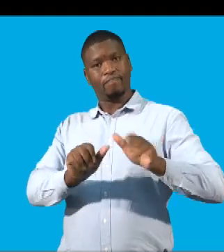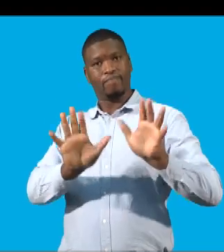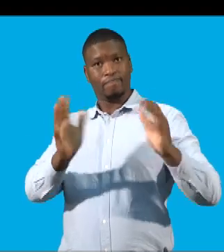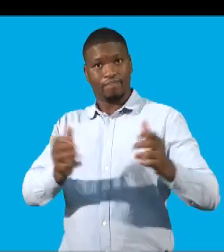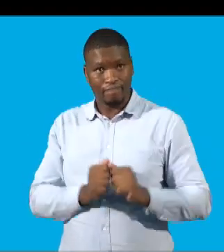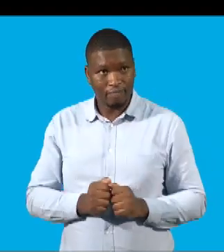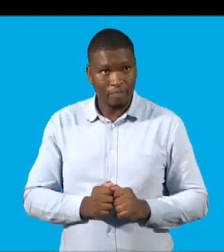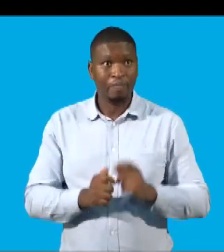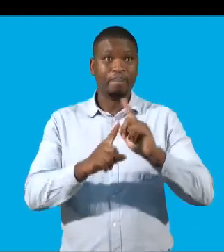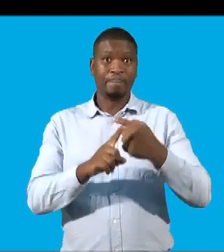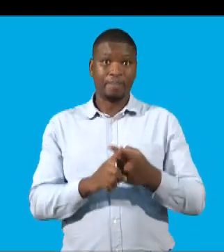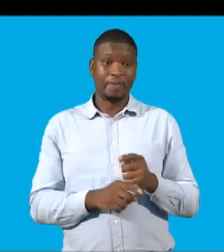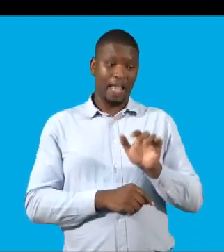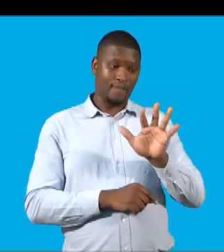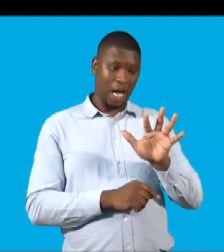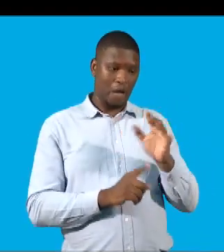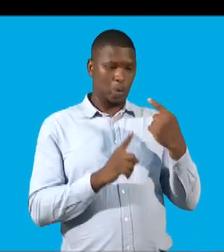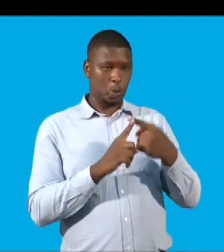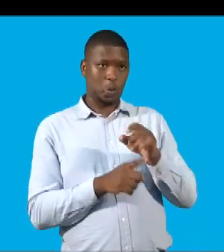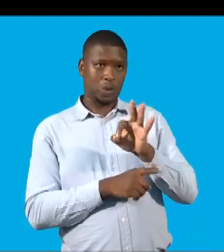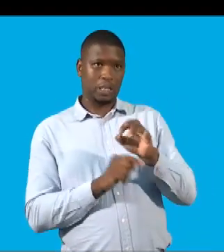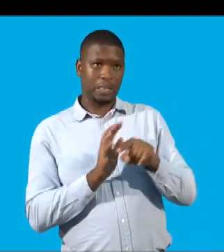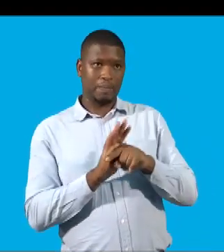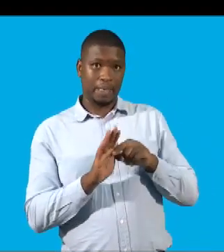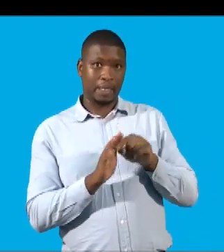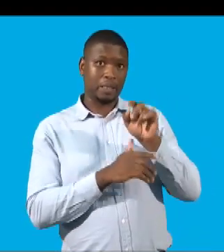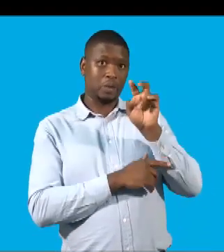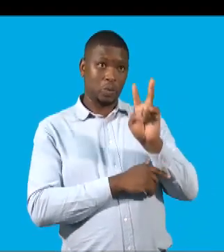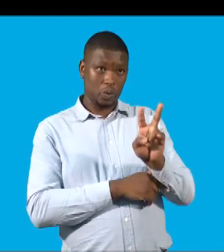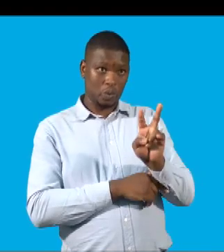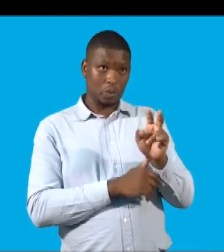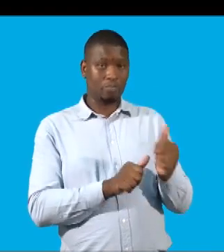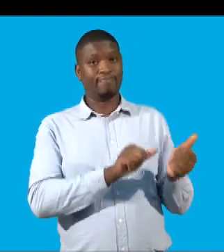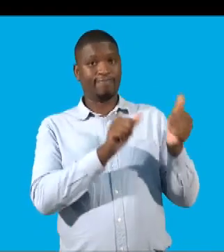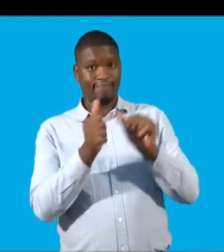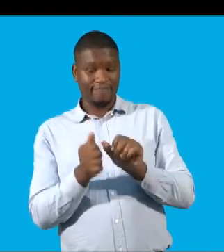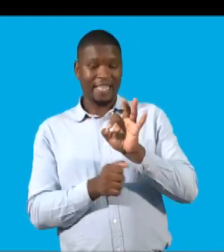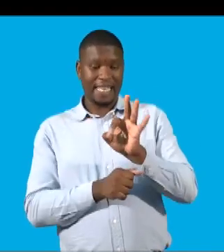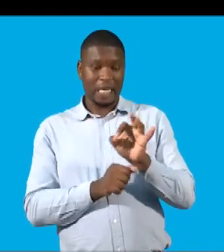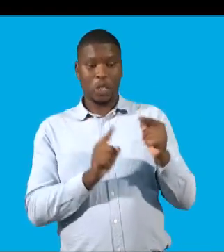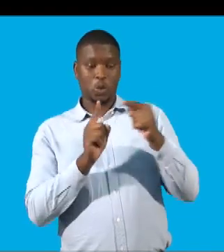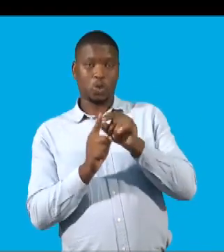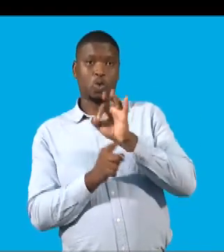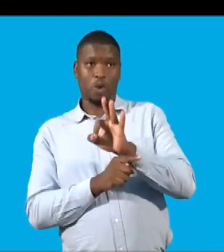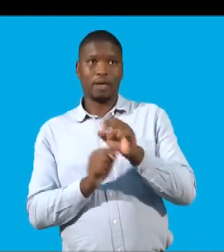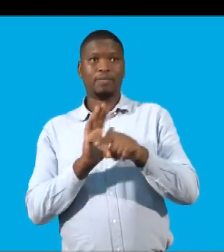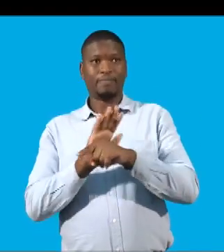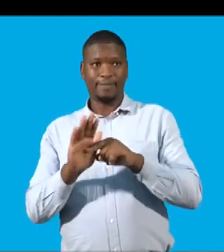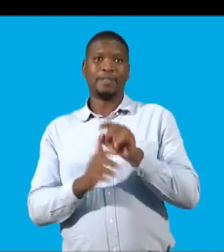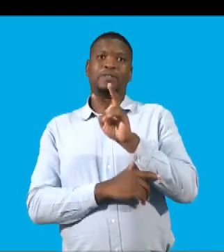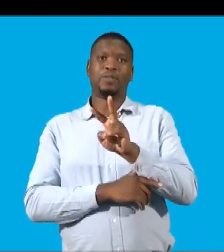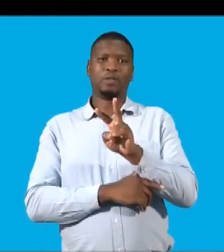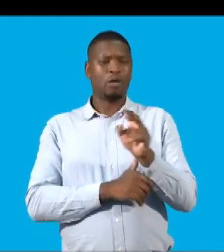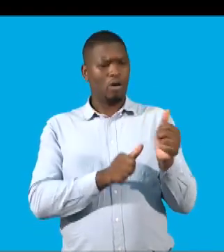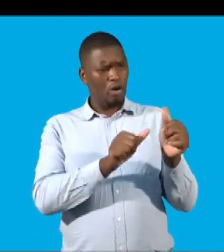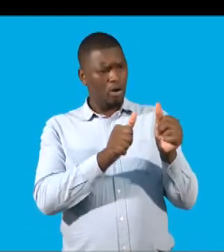see that from 5 to 3, we subtracted 2. But again, from 3 to 1, we subtracted 2.